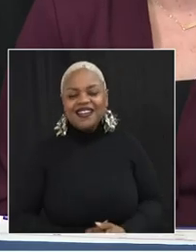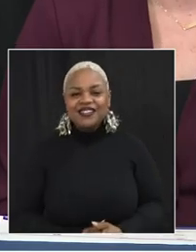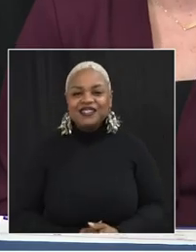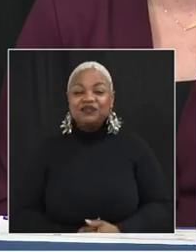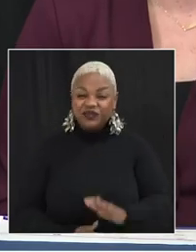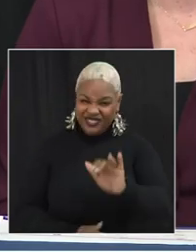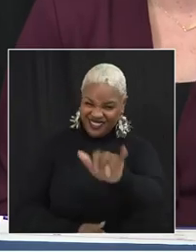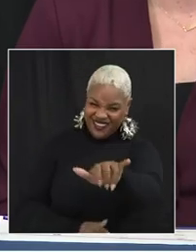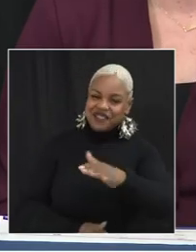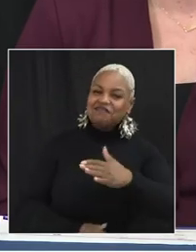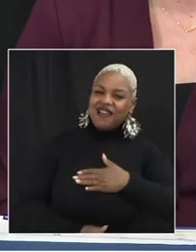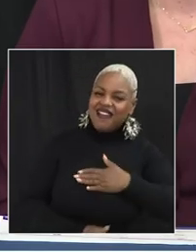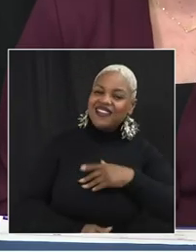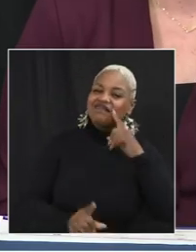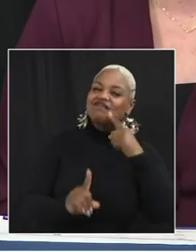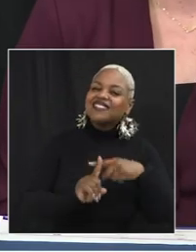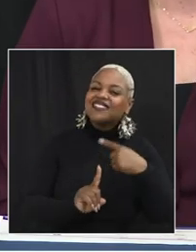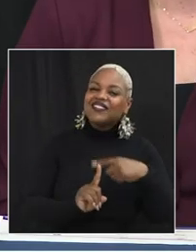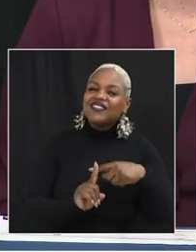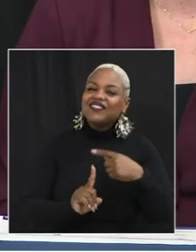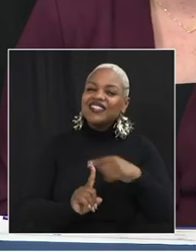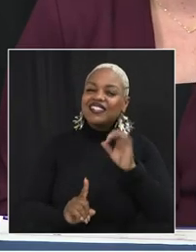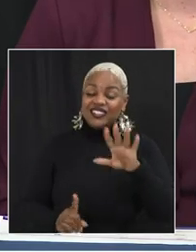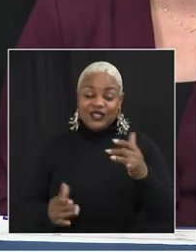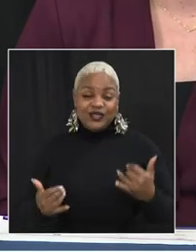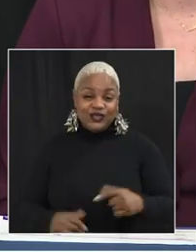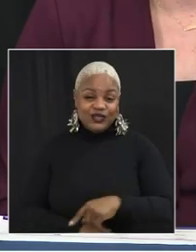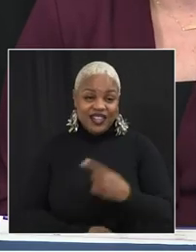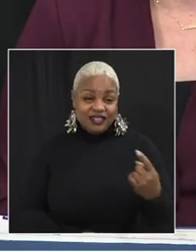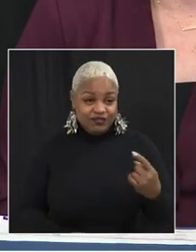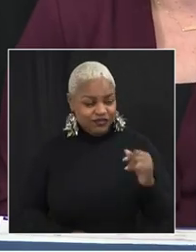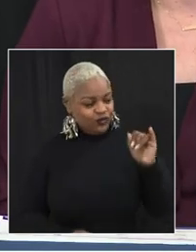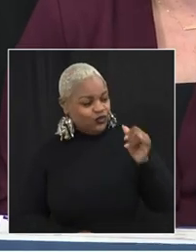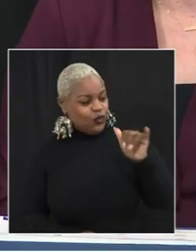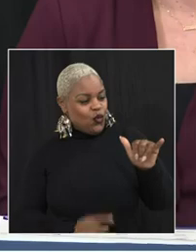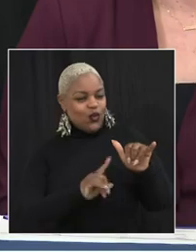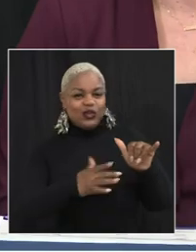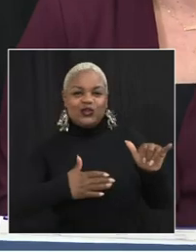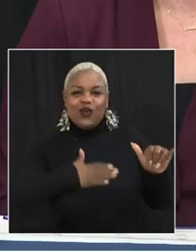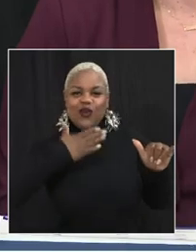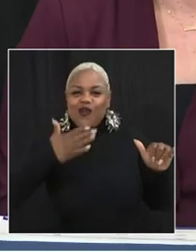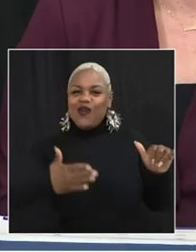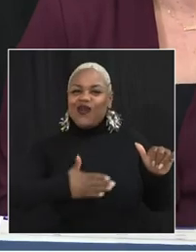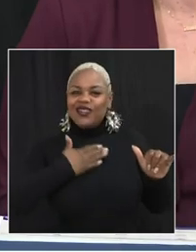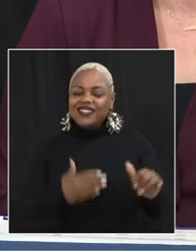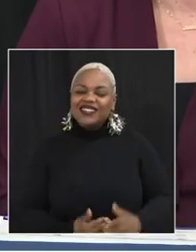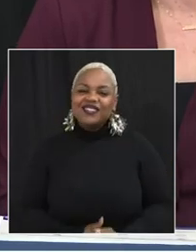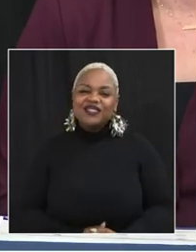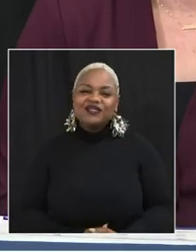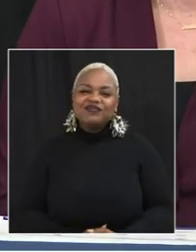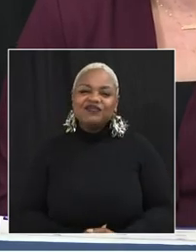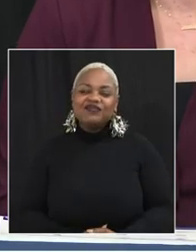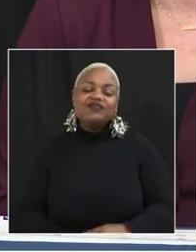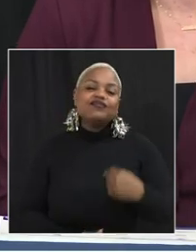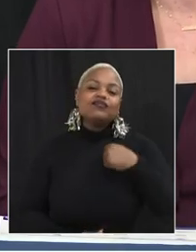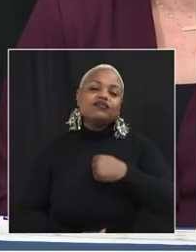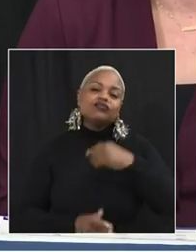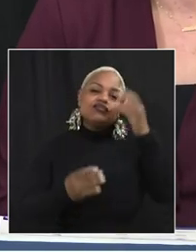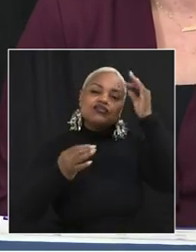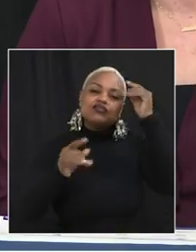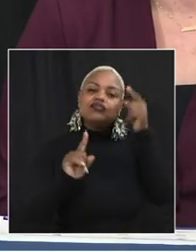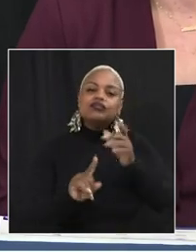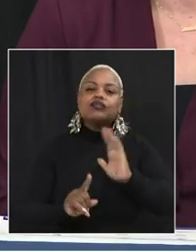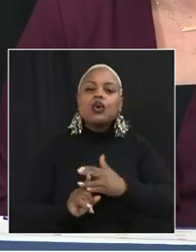in the past few months, and many of you have heard me talk about that. And so when we think about Dackle's